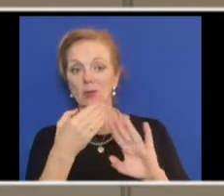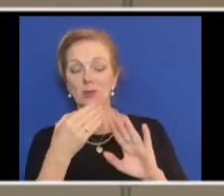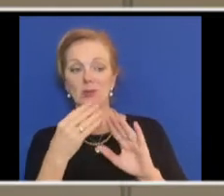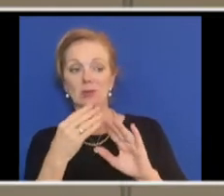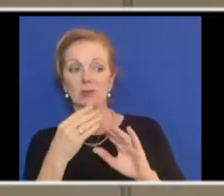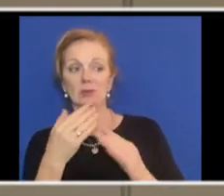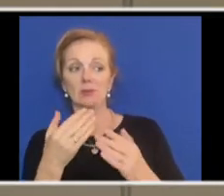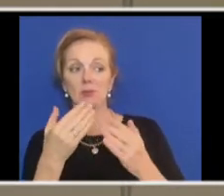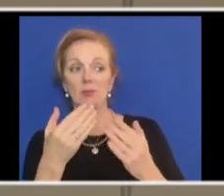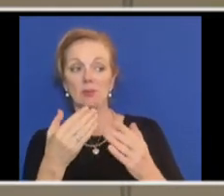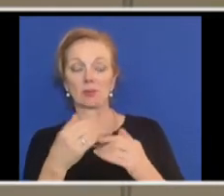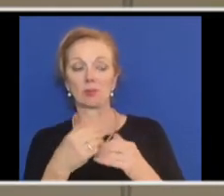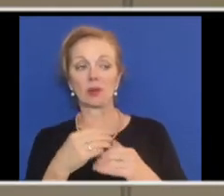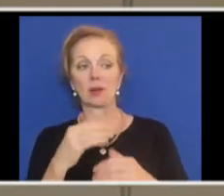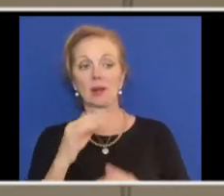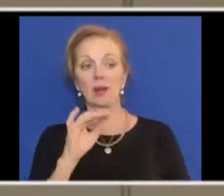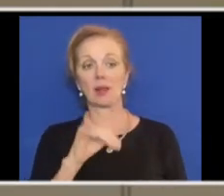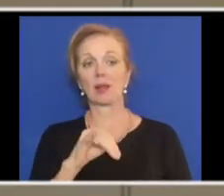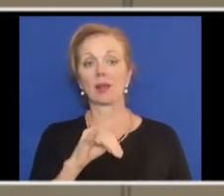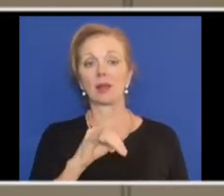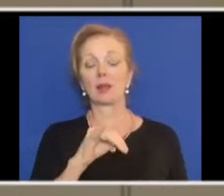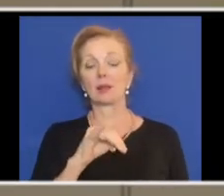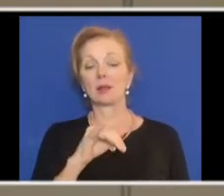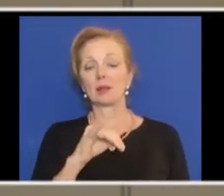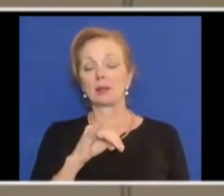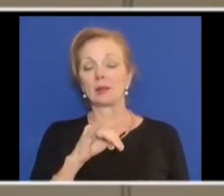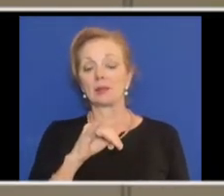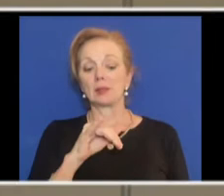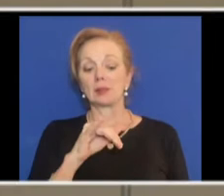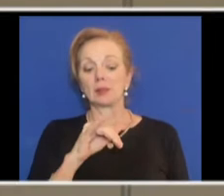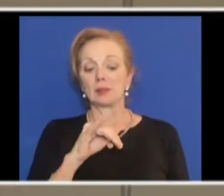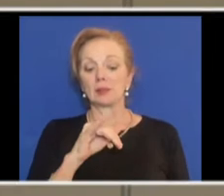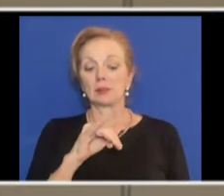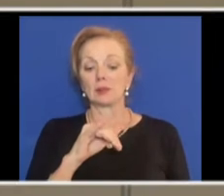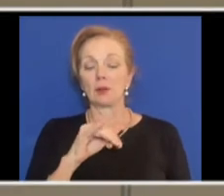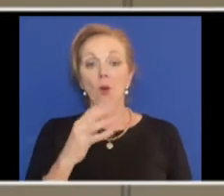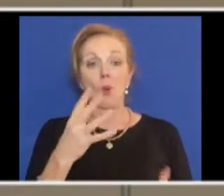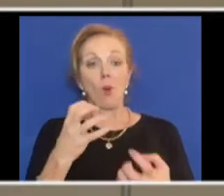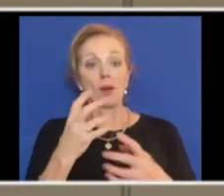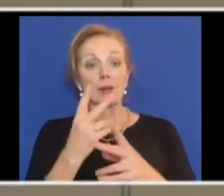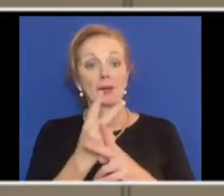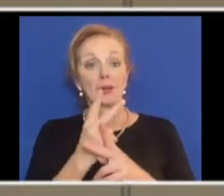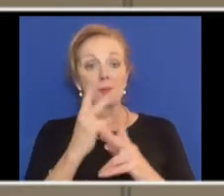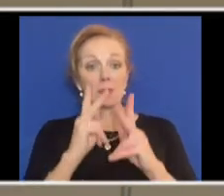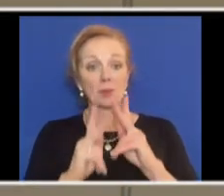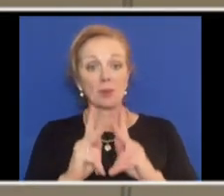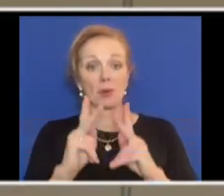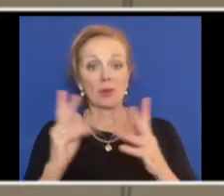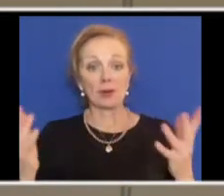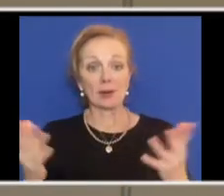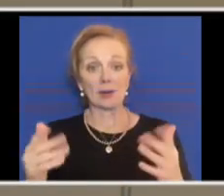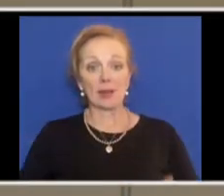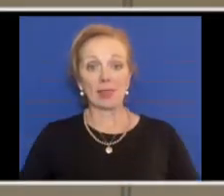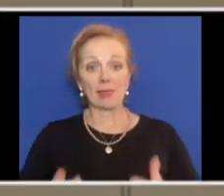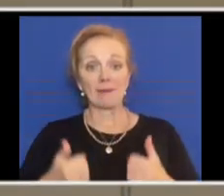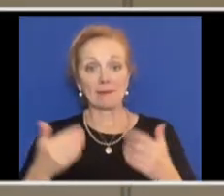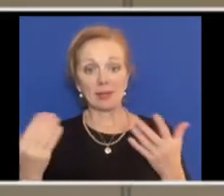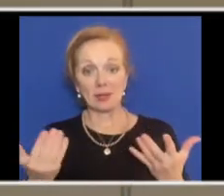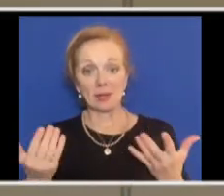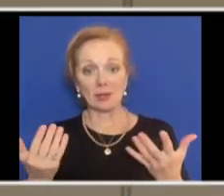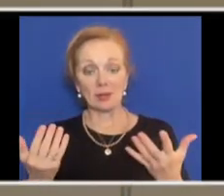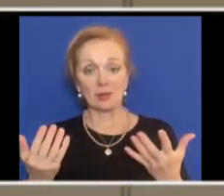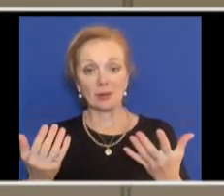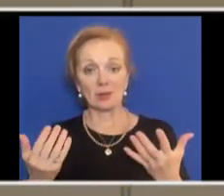that um we want to keep people that are here and centered right now